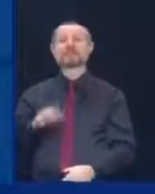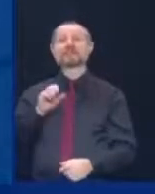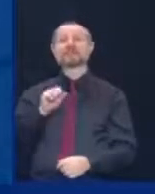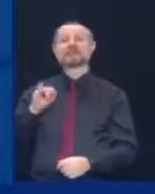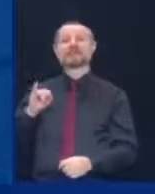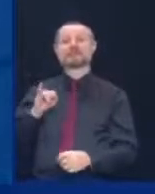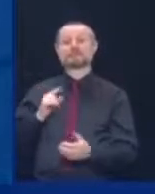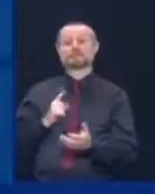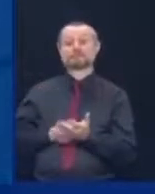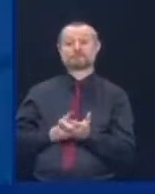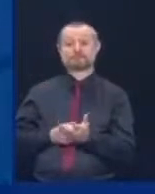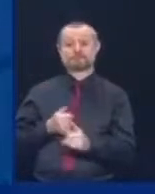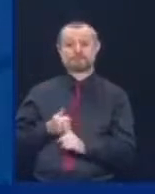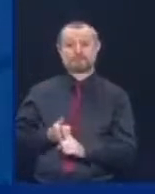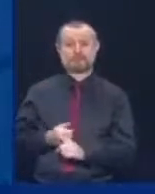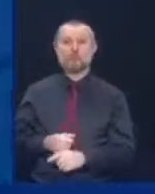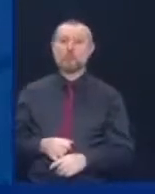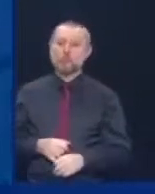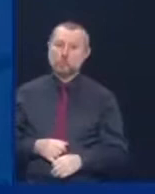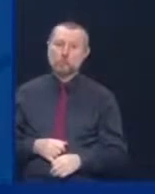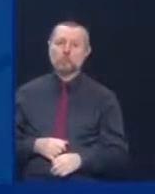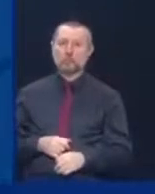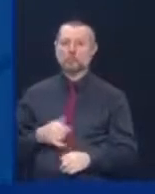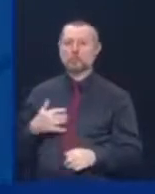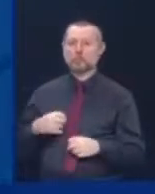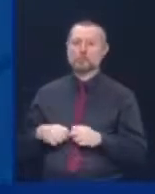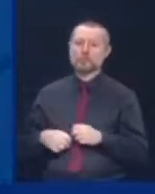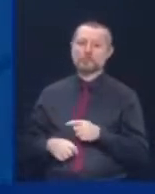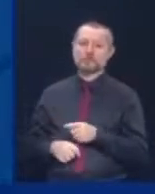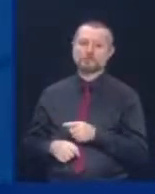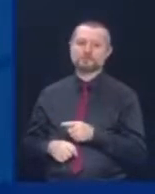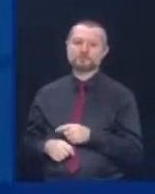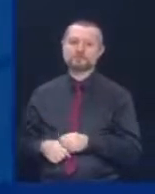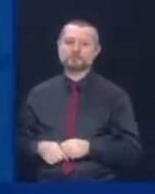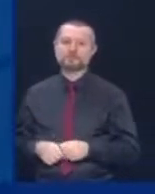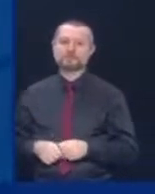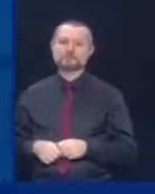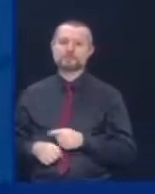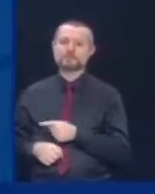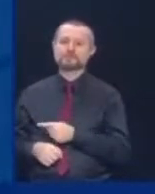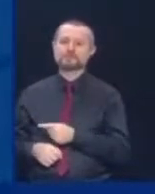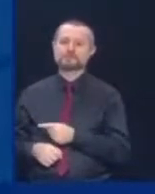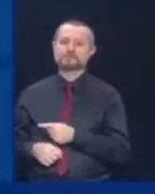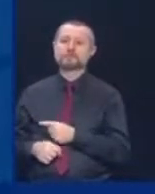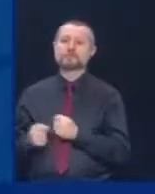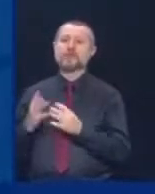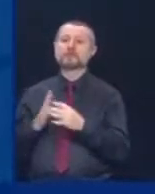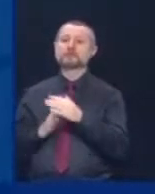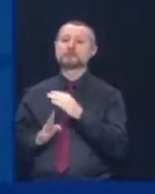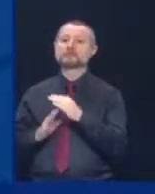Staten Island is a problem. The number of hospitalizations in Staten Island